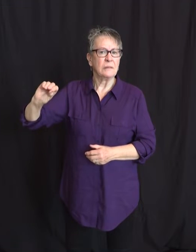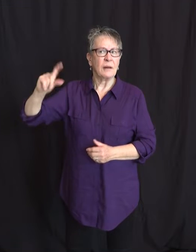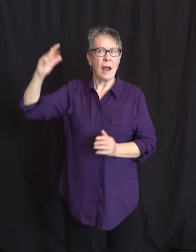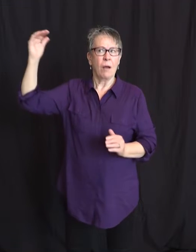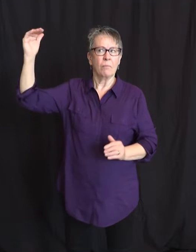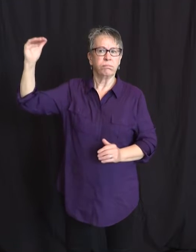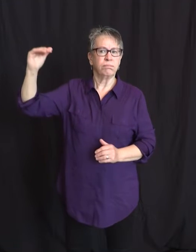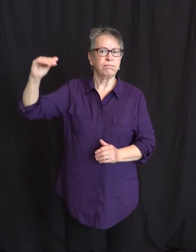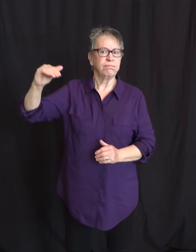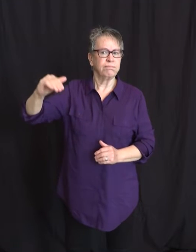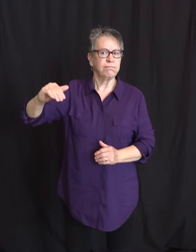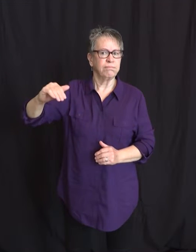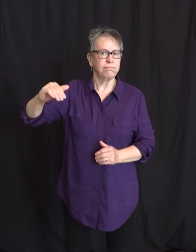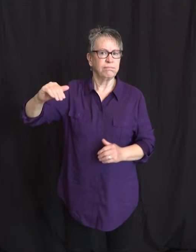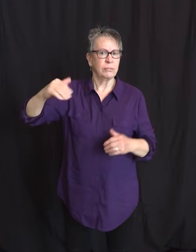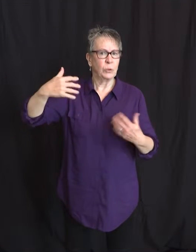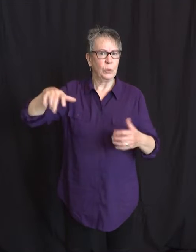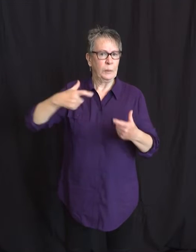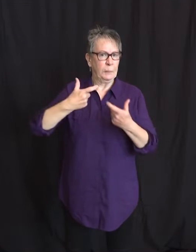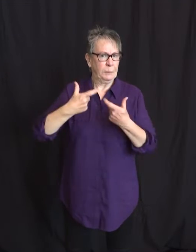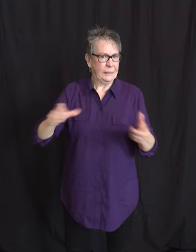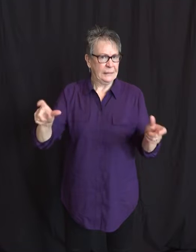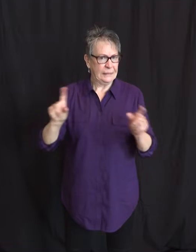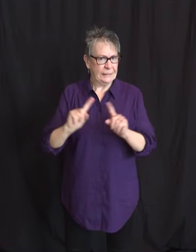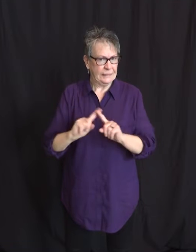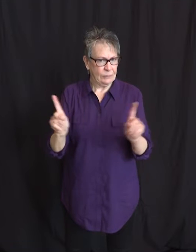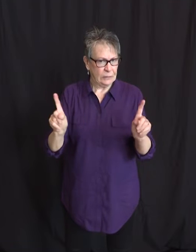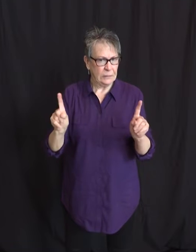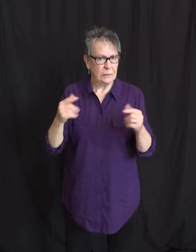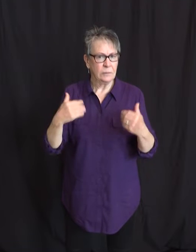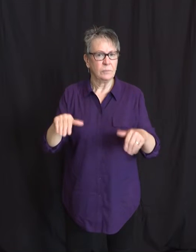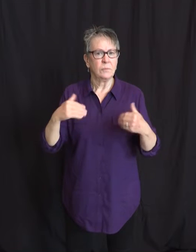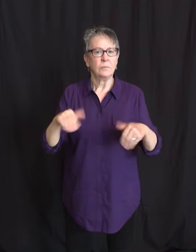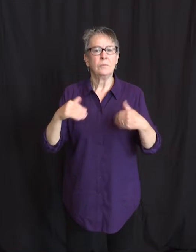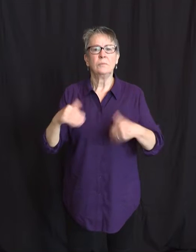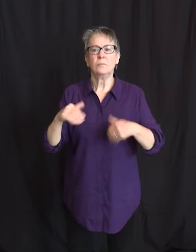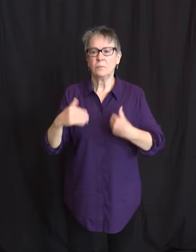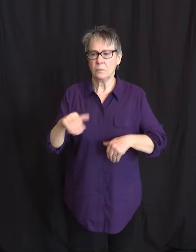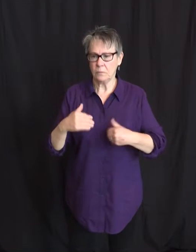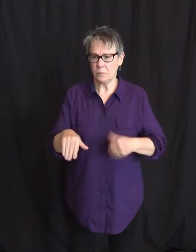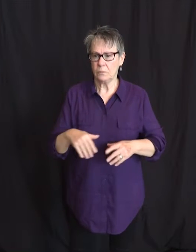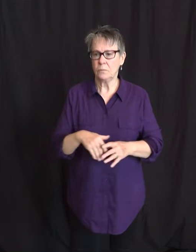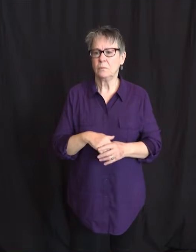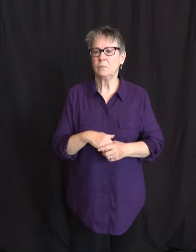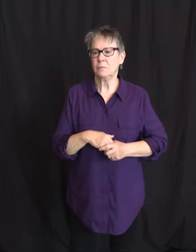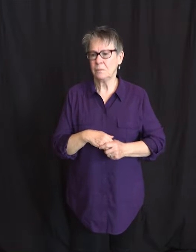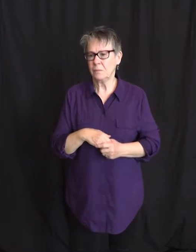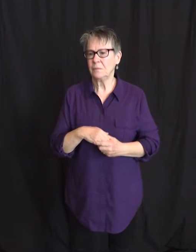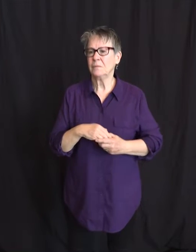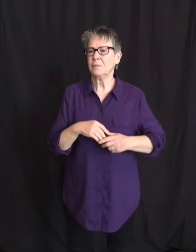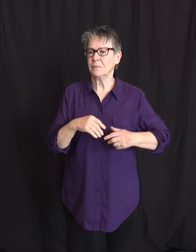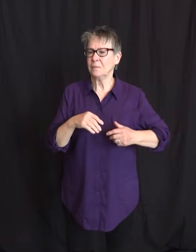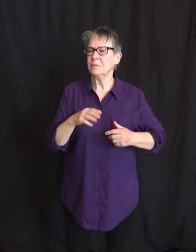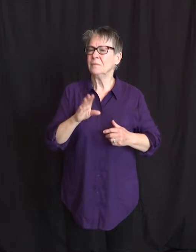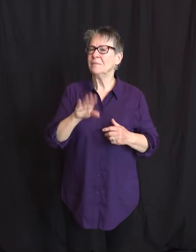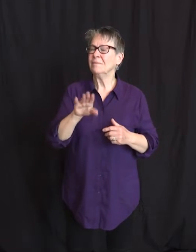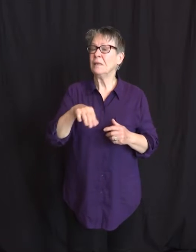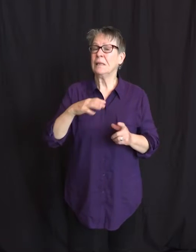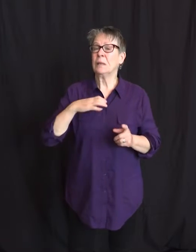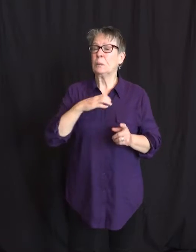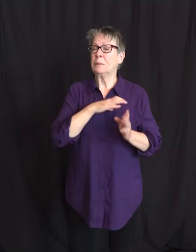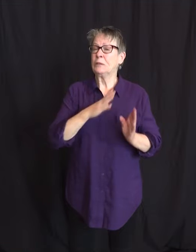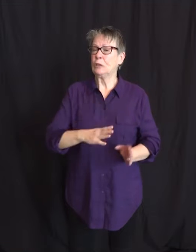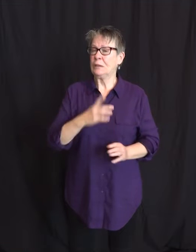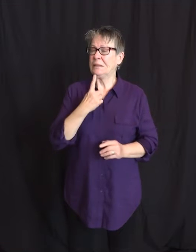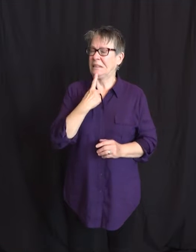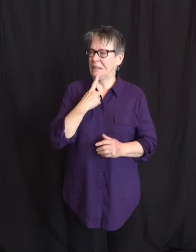huge difference as far as that goes. As the Commissioner mentioned, we are seeing some increases in the South, but overall, the state